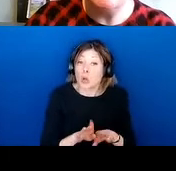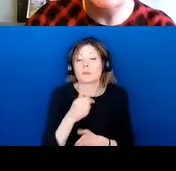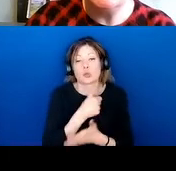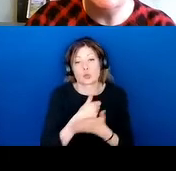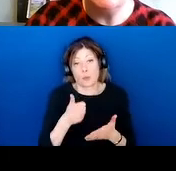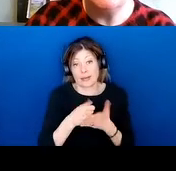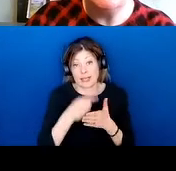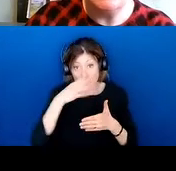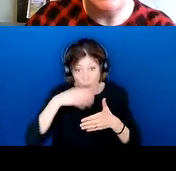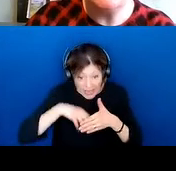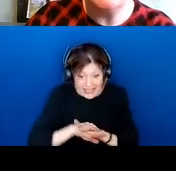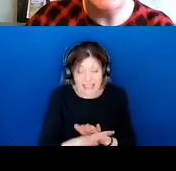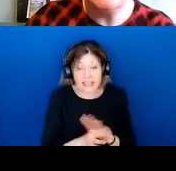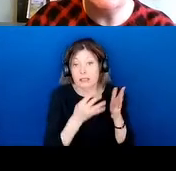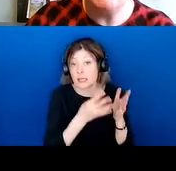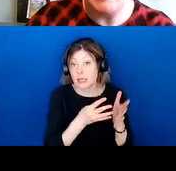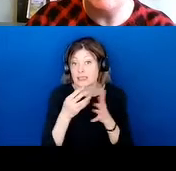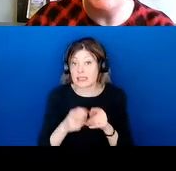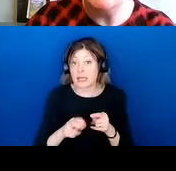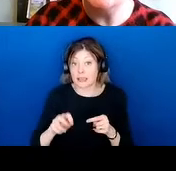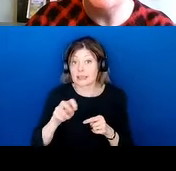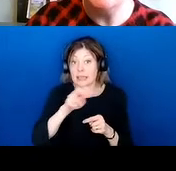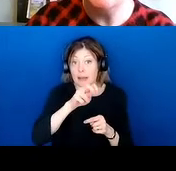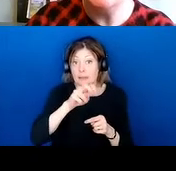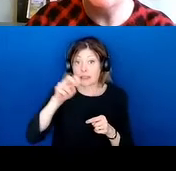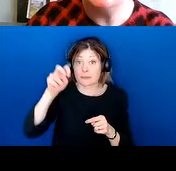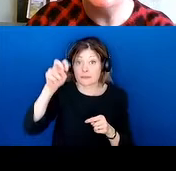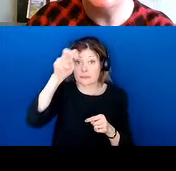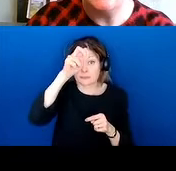99 steps to the castellated parapet.